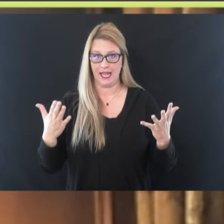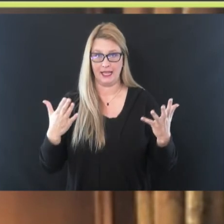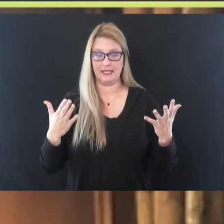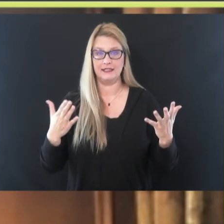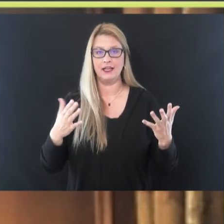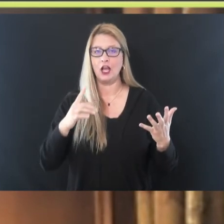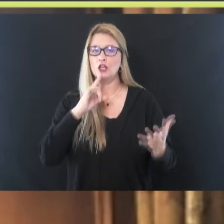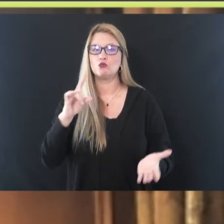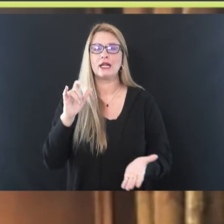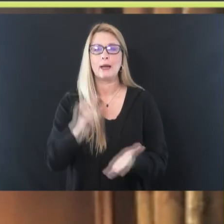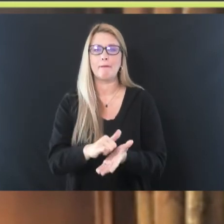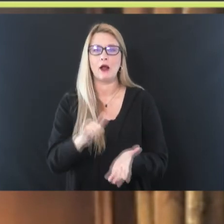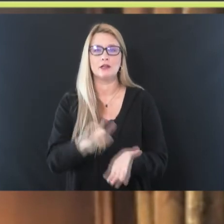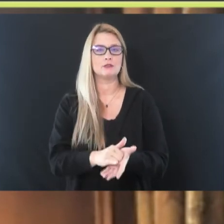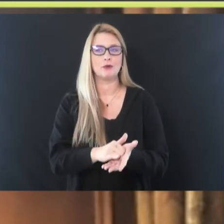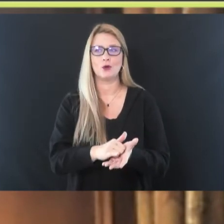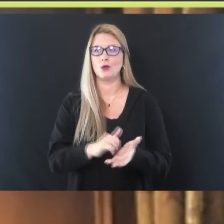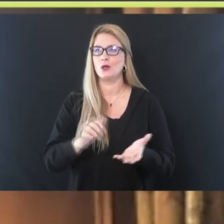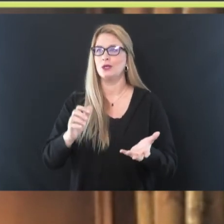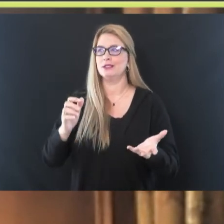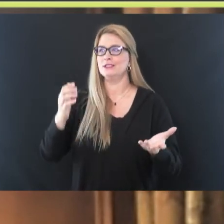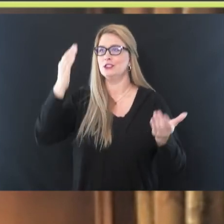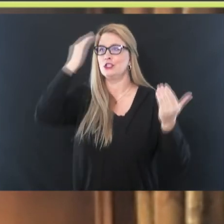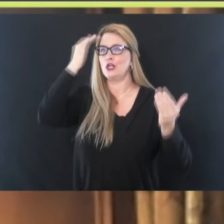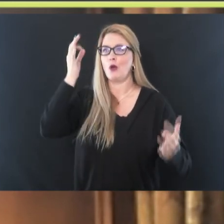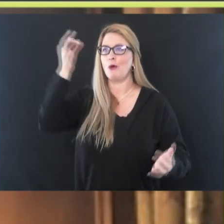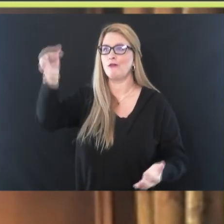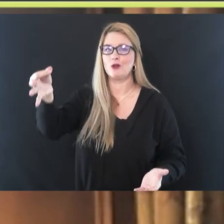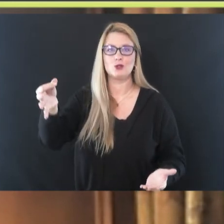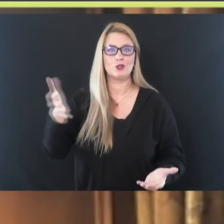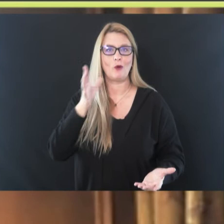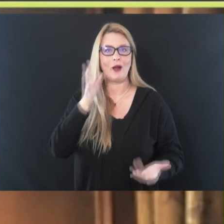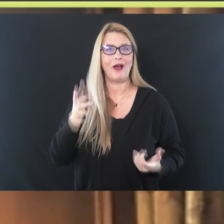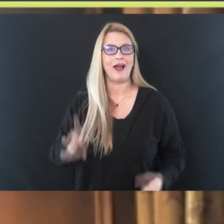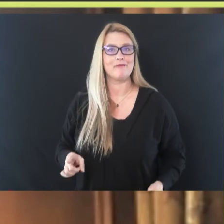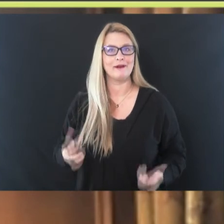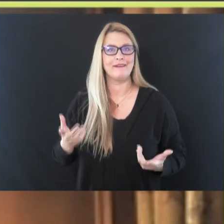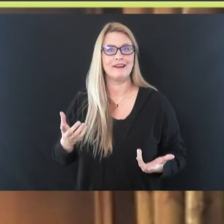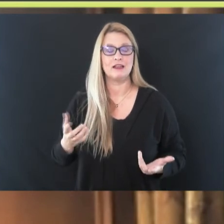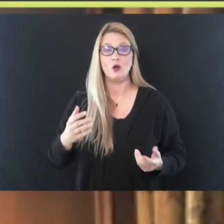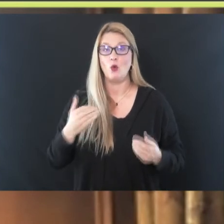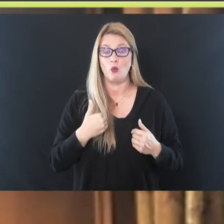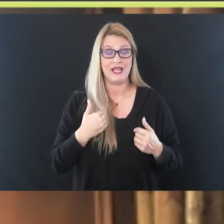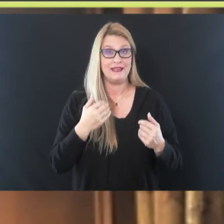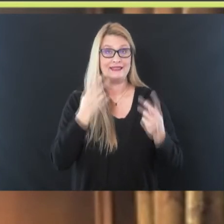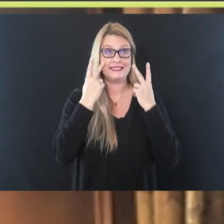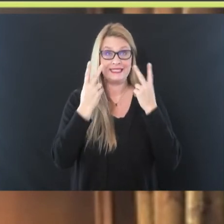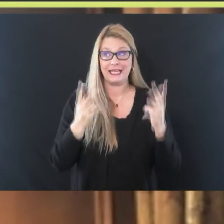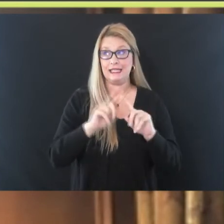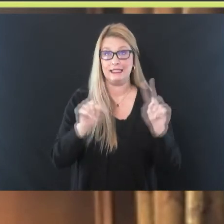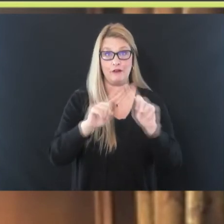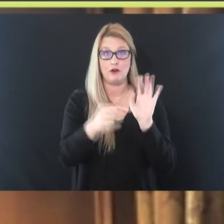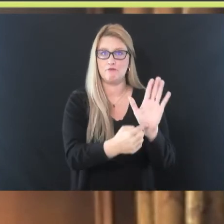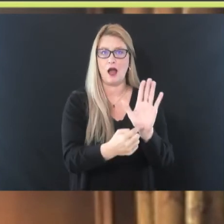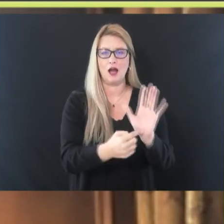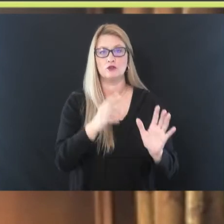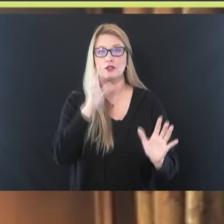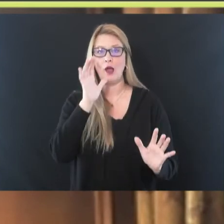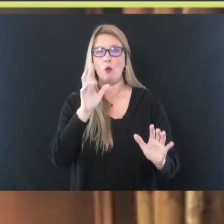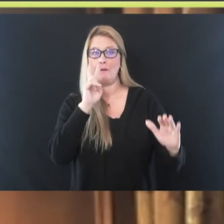impossible to establish cause and effect. So we can have many different models to predict, lots of